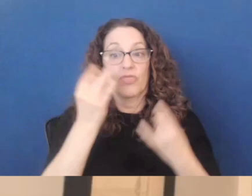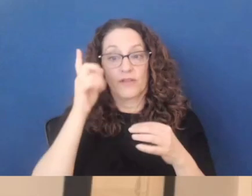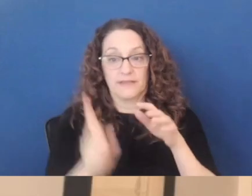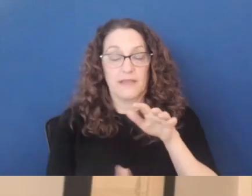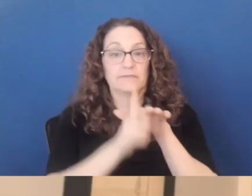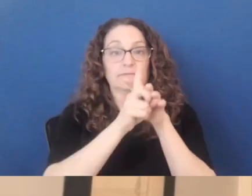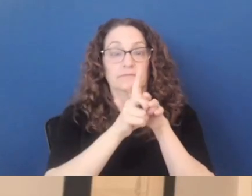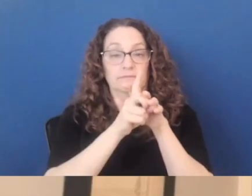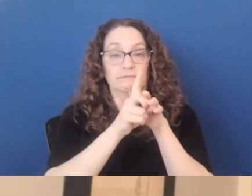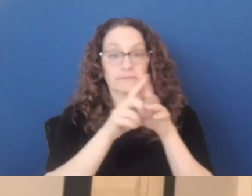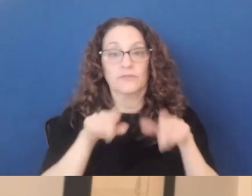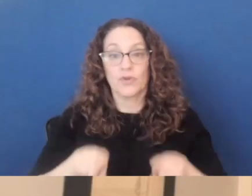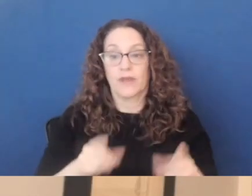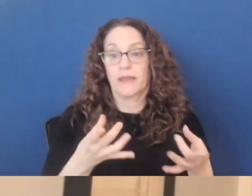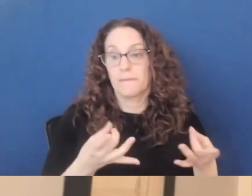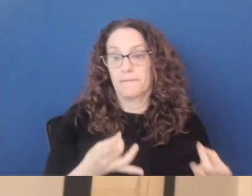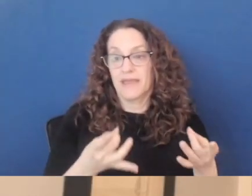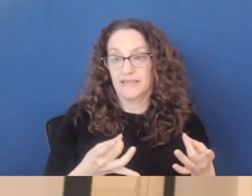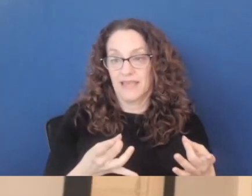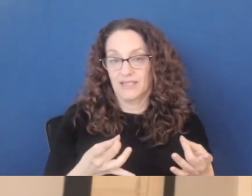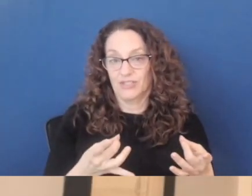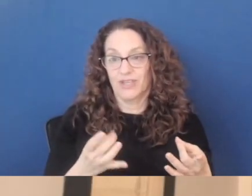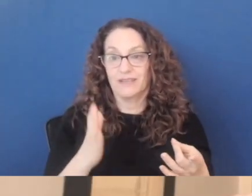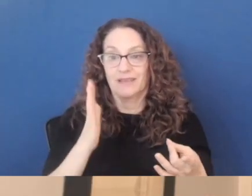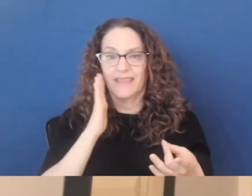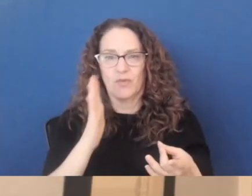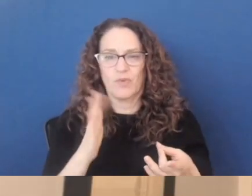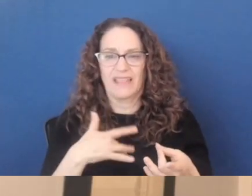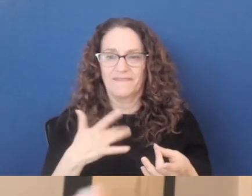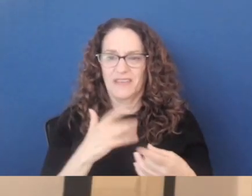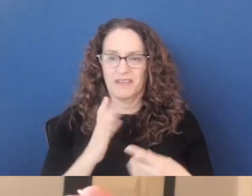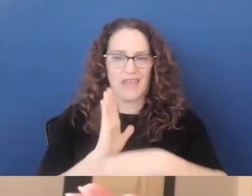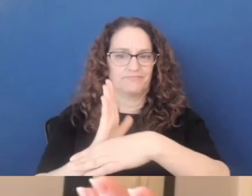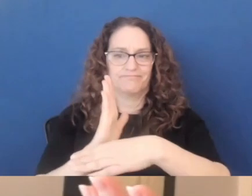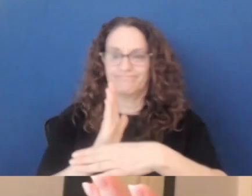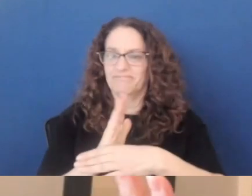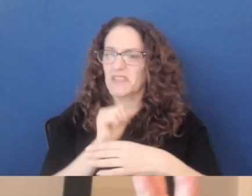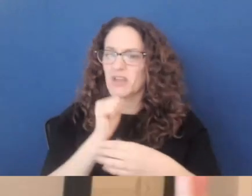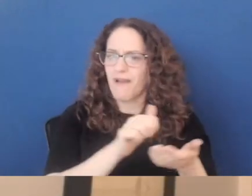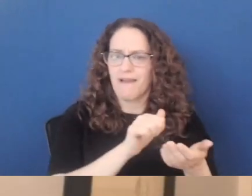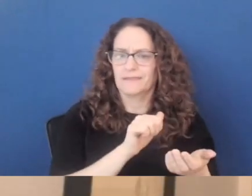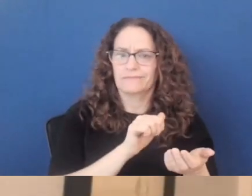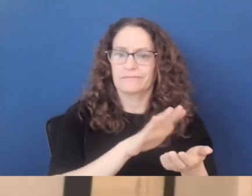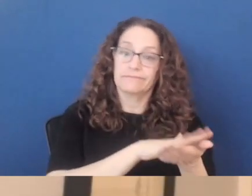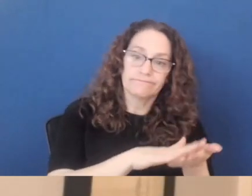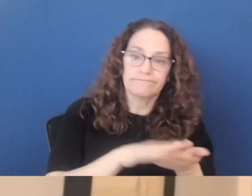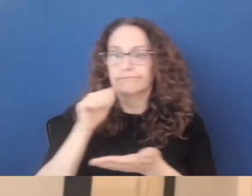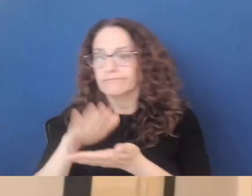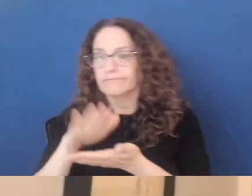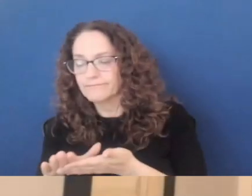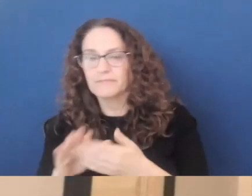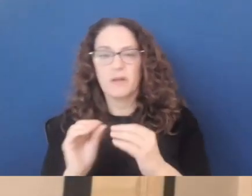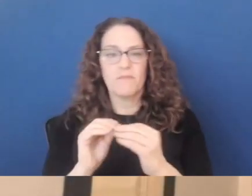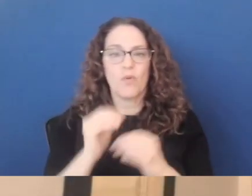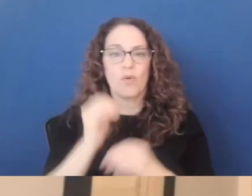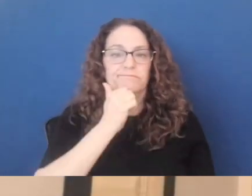meditation that would fall into that neither wholesome nor unwholesome, the mundane